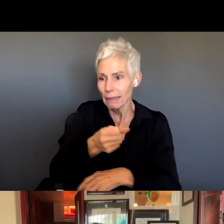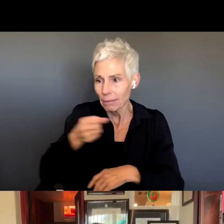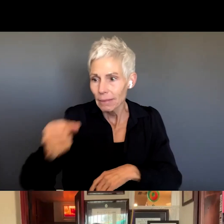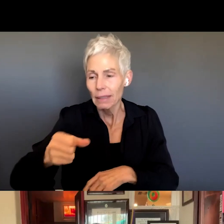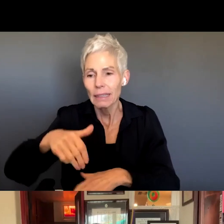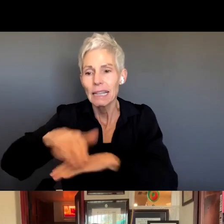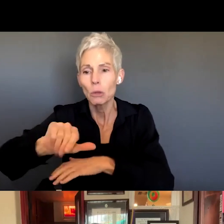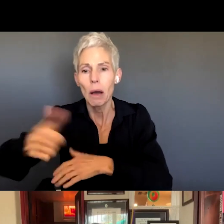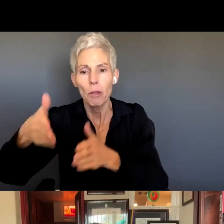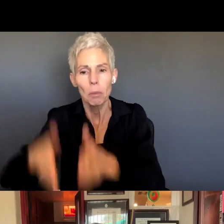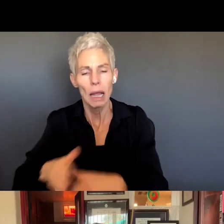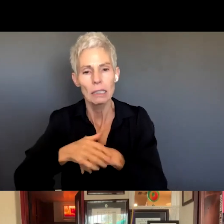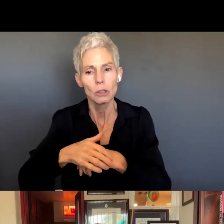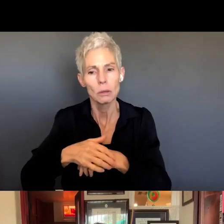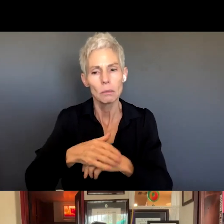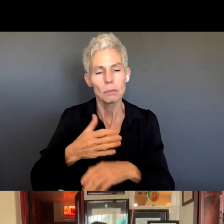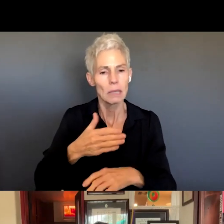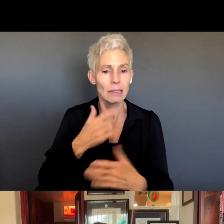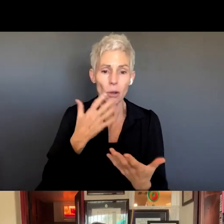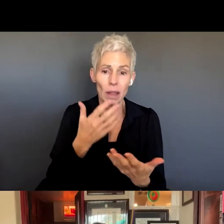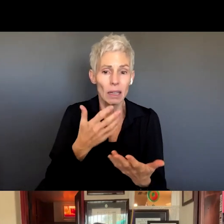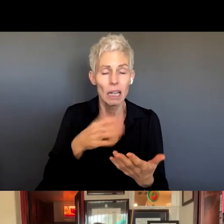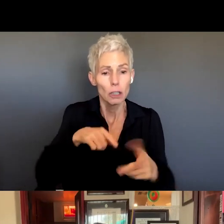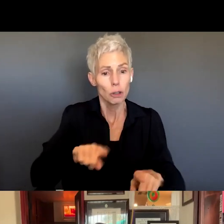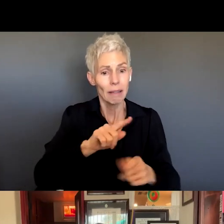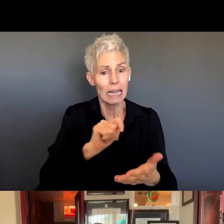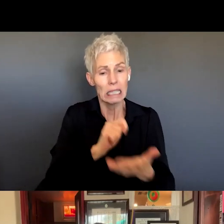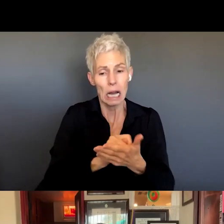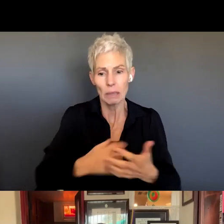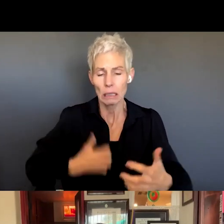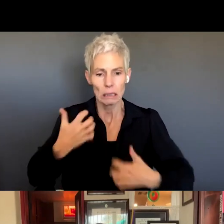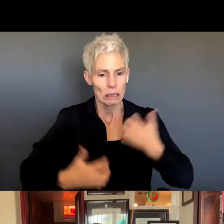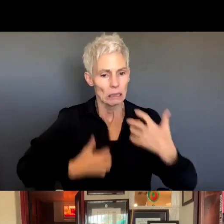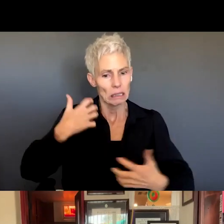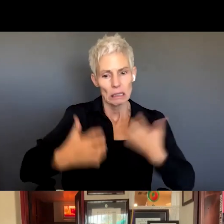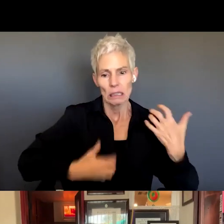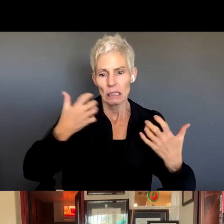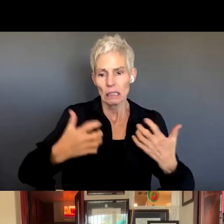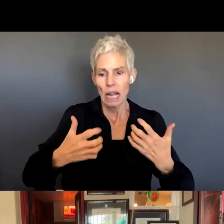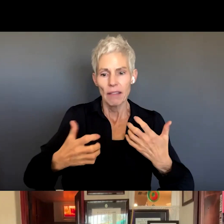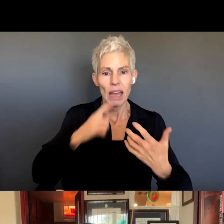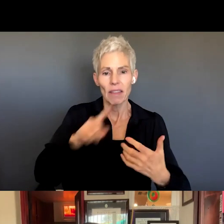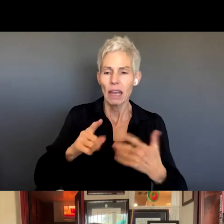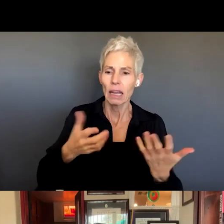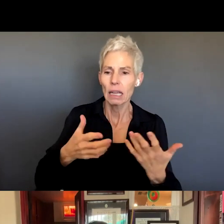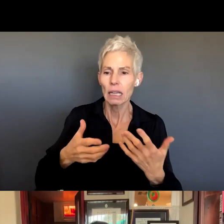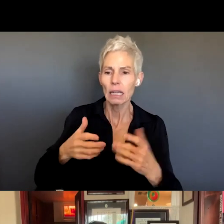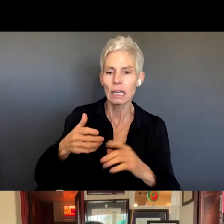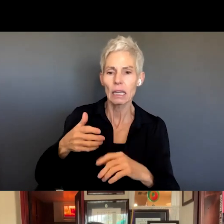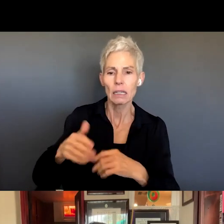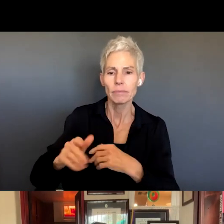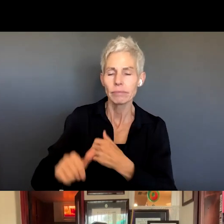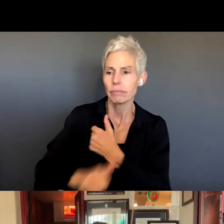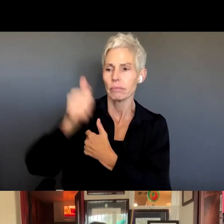And then during that time, they may become agitated and assault staff, then they get arrested, which seems kind of unfair. Or